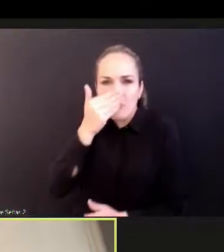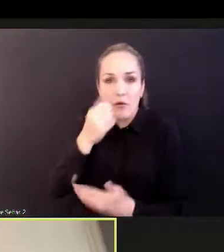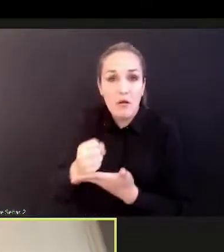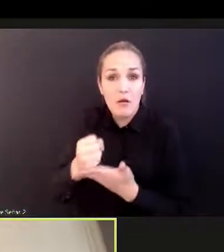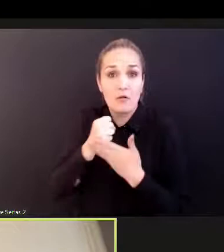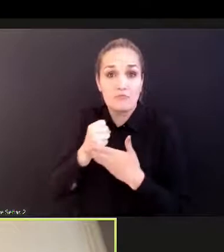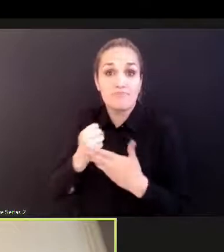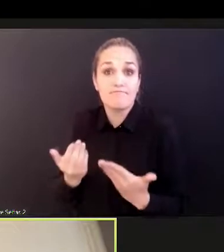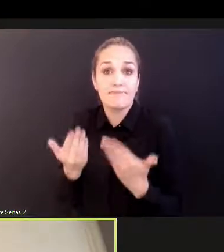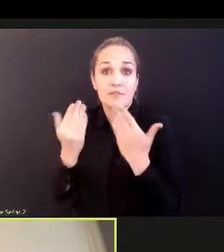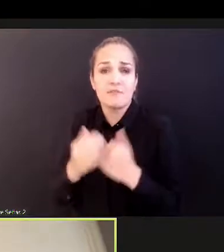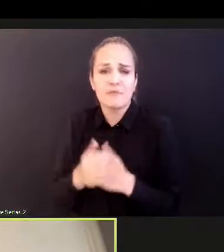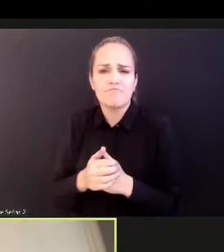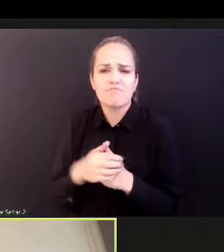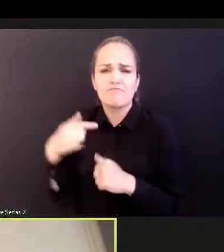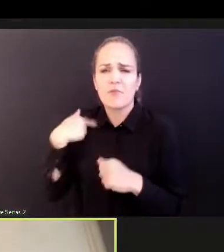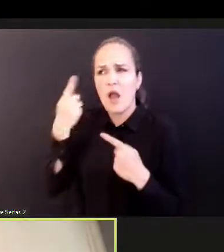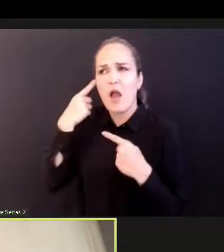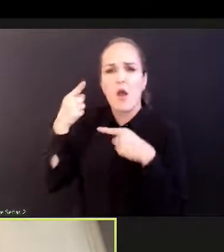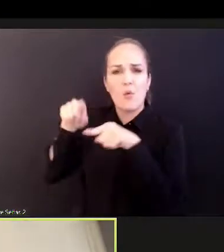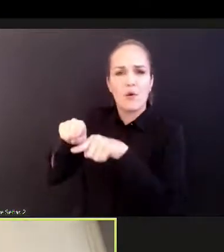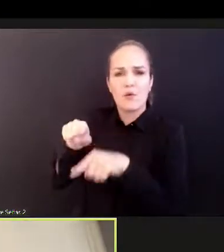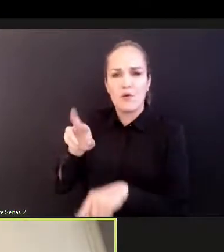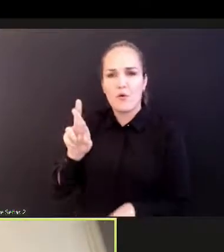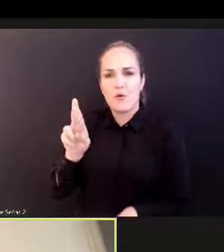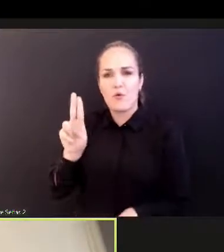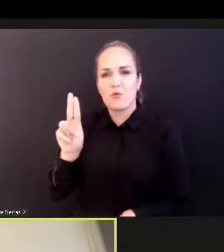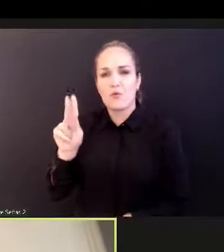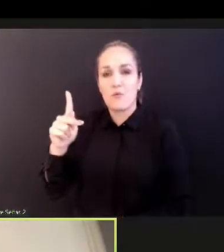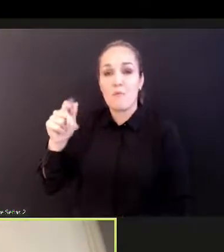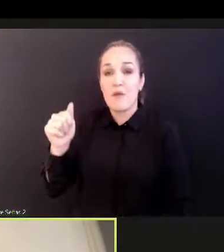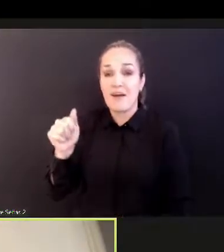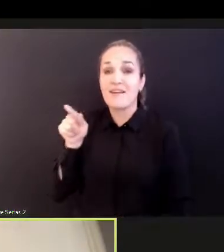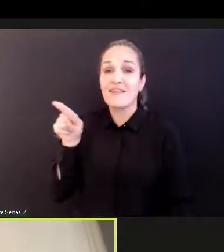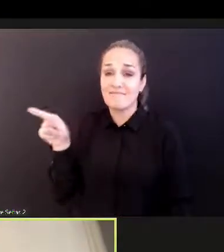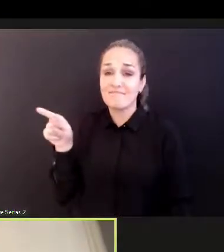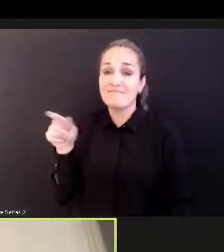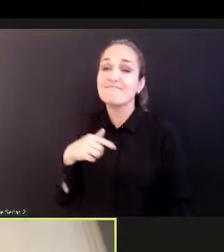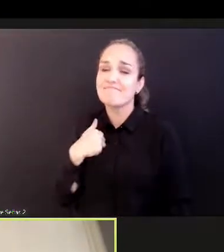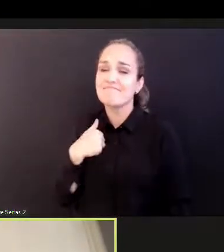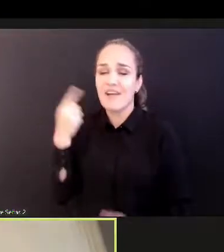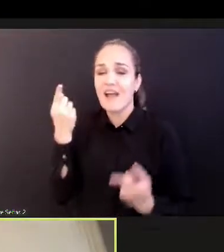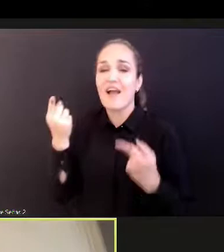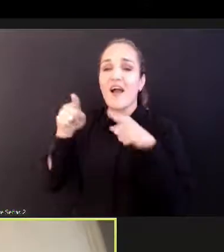whole discussion on the negotiation aspect is a bit tricky at this point in time.